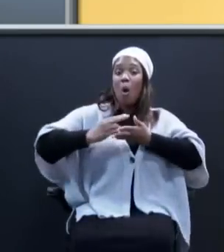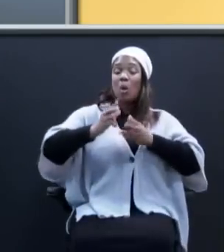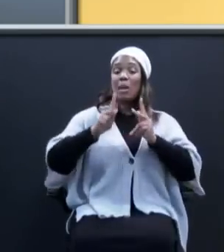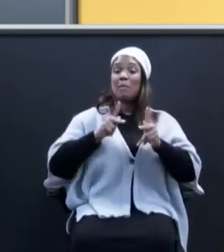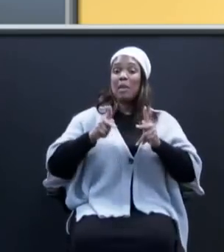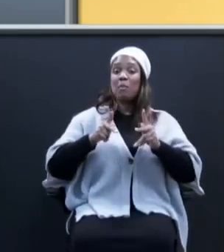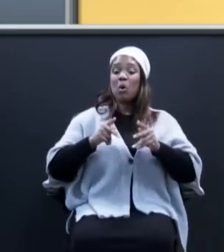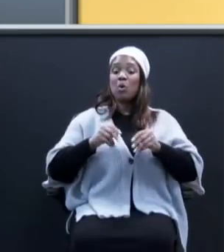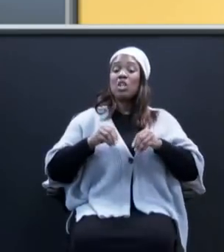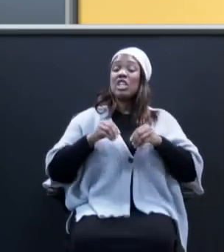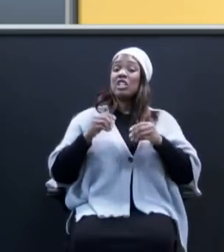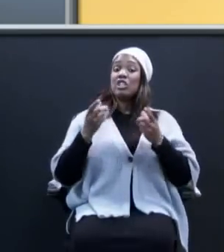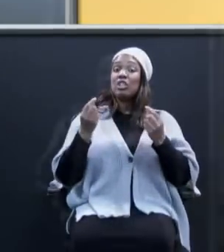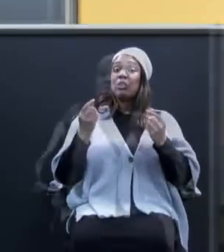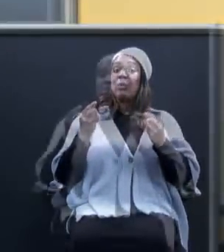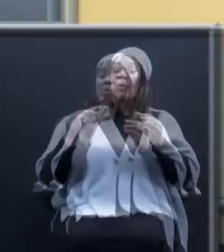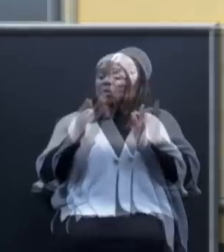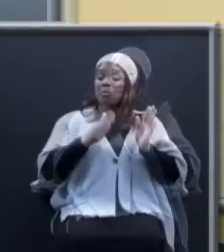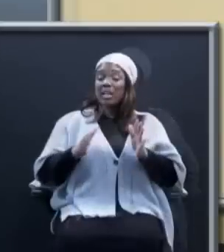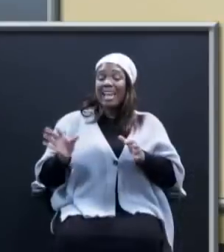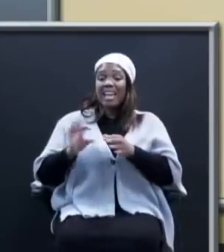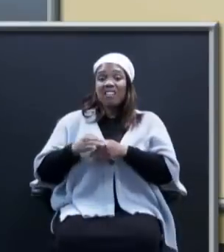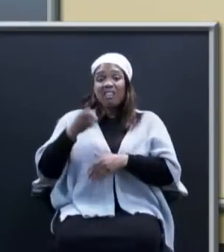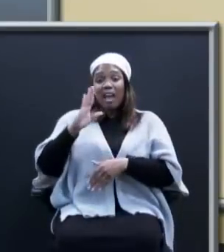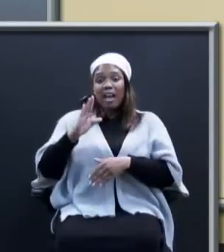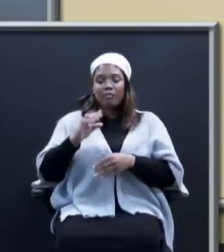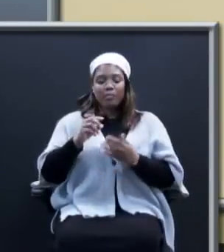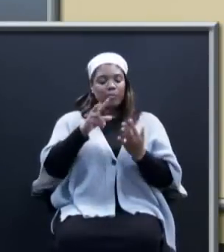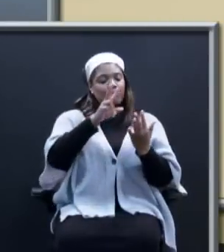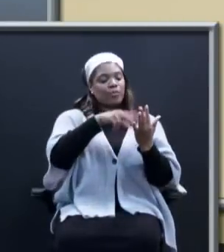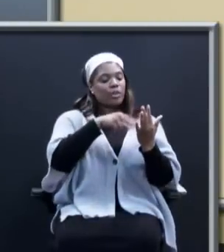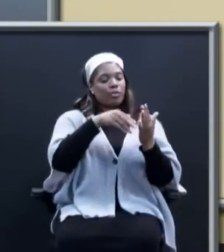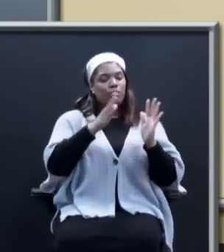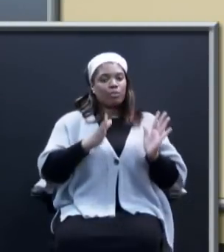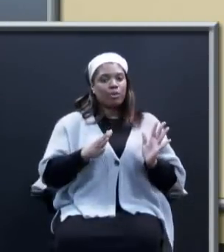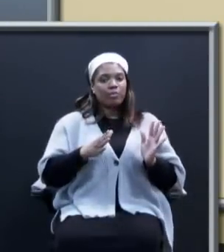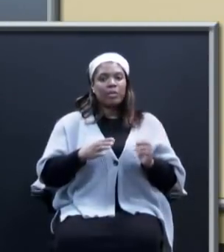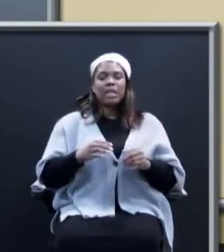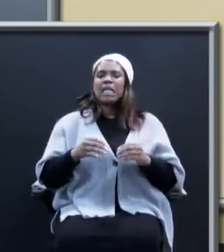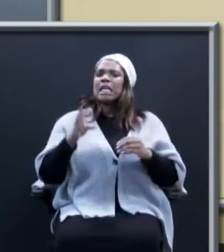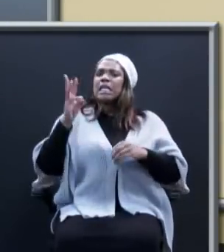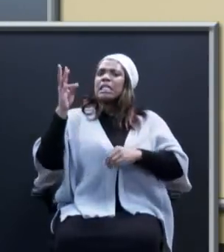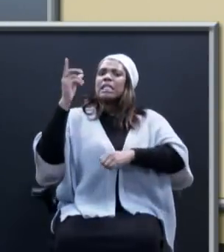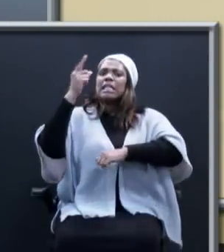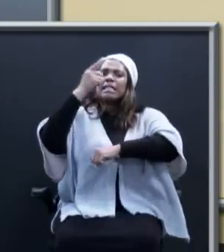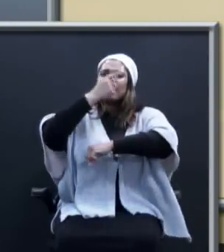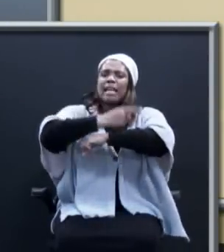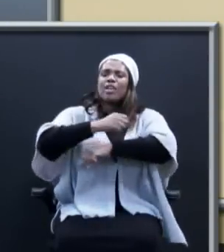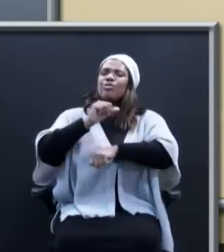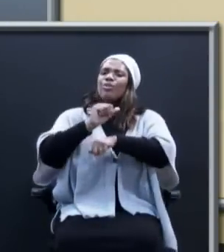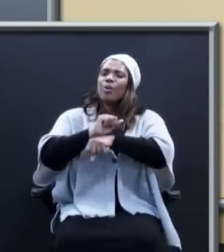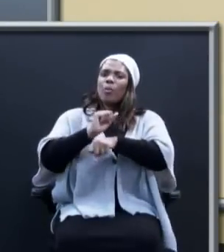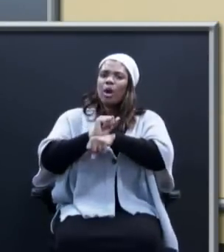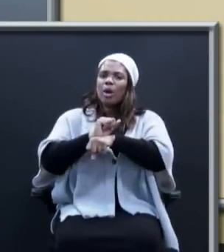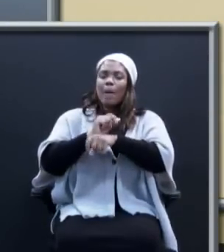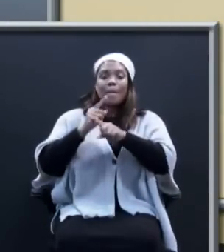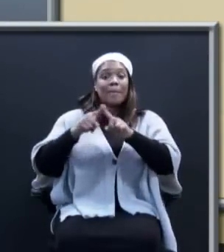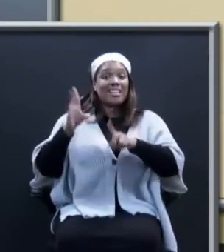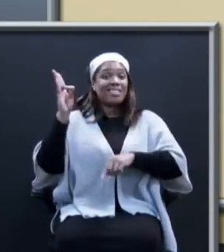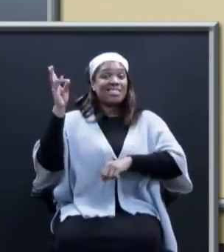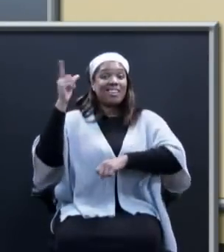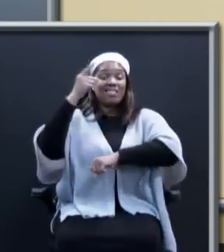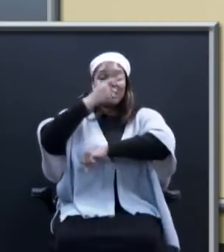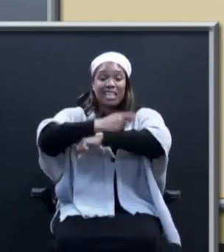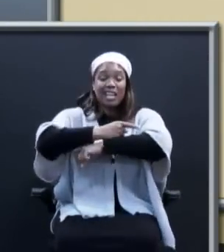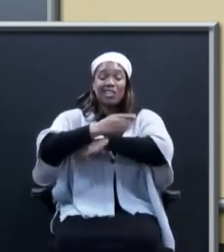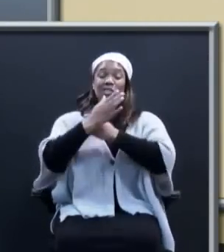read. Six days shall work be done. But the seventh day is the Sabbath of rest. Go ahead. And holy convocation. Go ahead. You